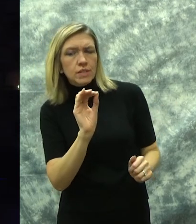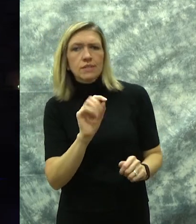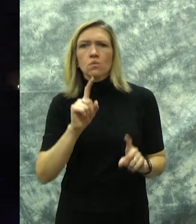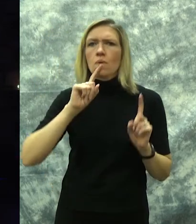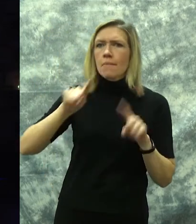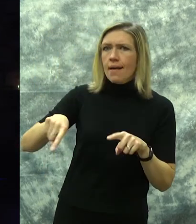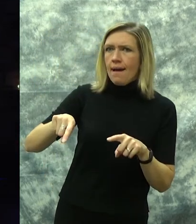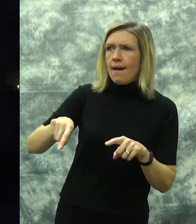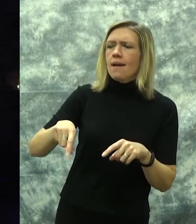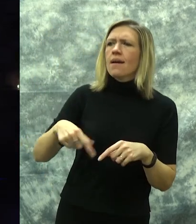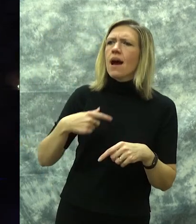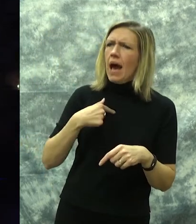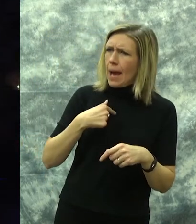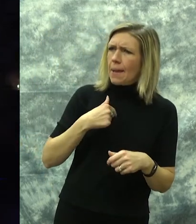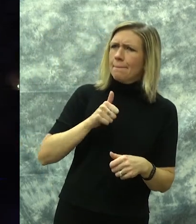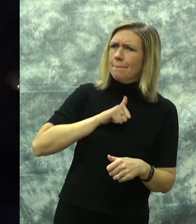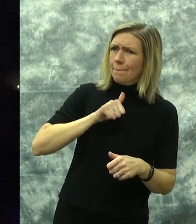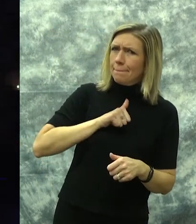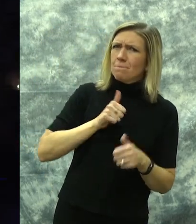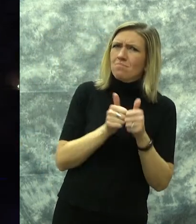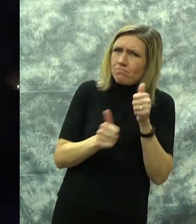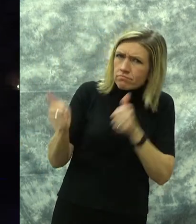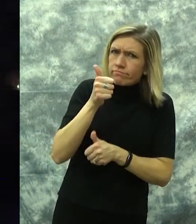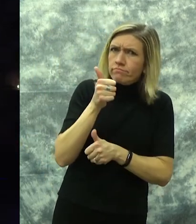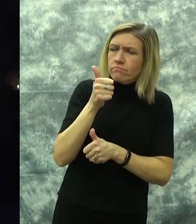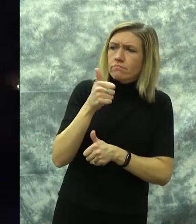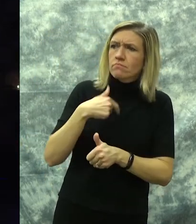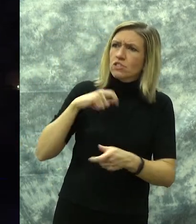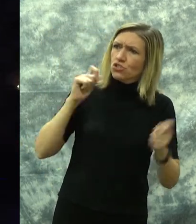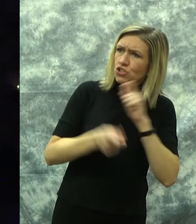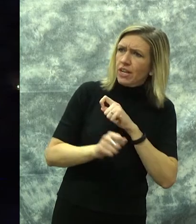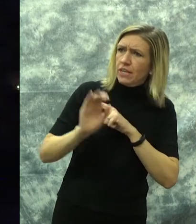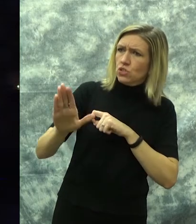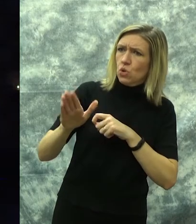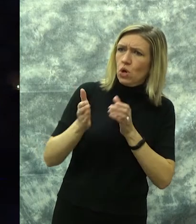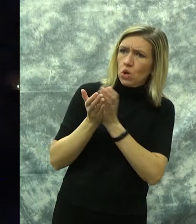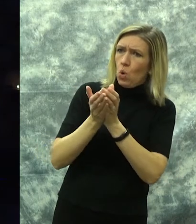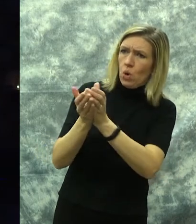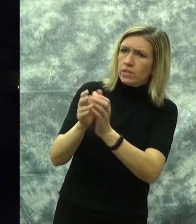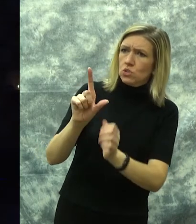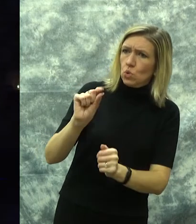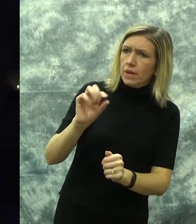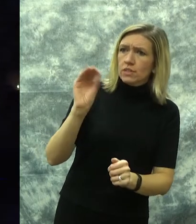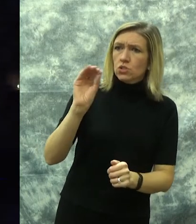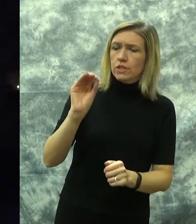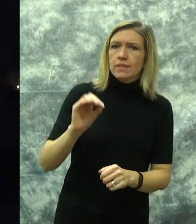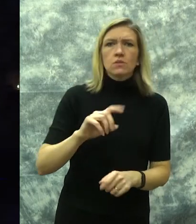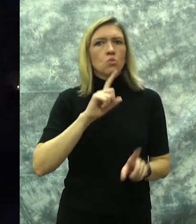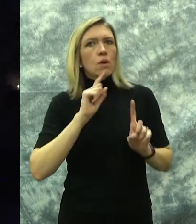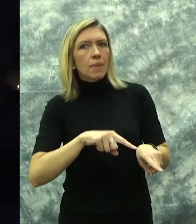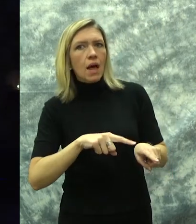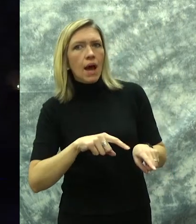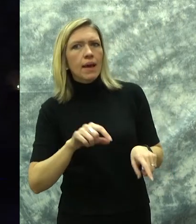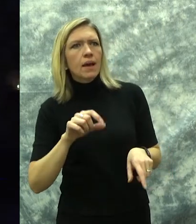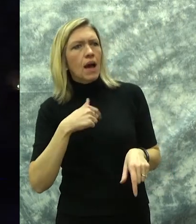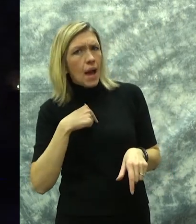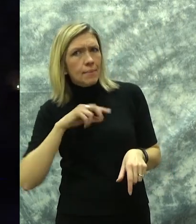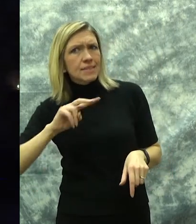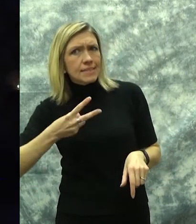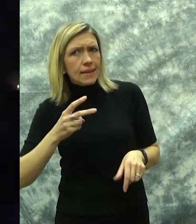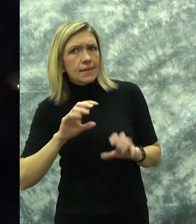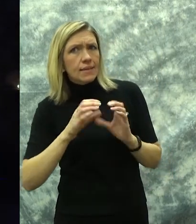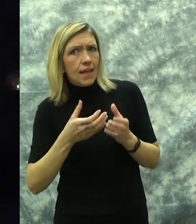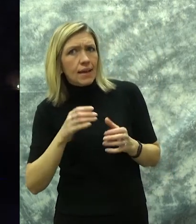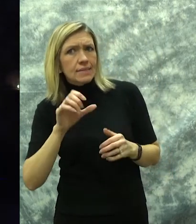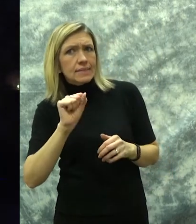a captain, change course 20 degrees. And the reply came, I'm a seaman, second class. You had